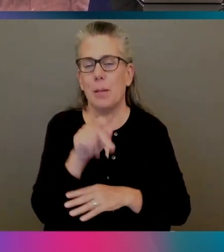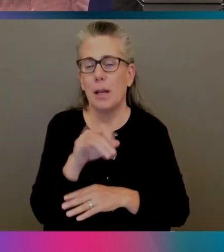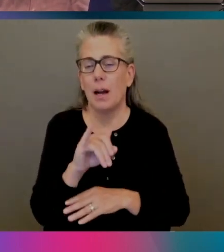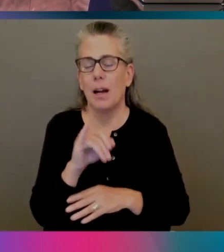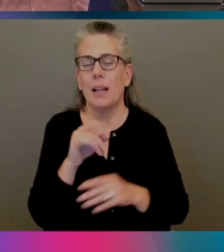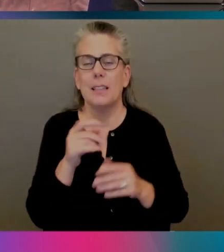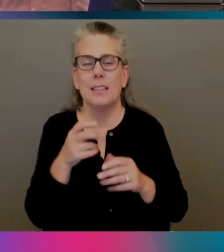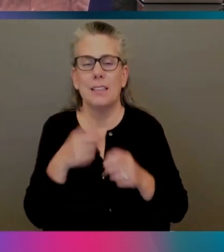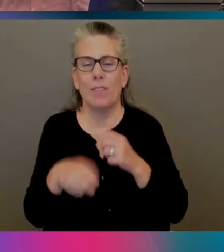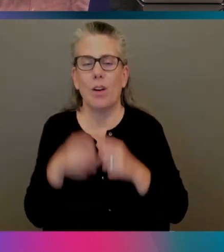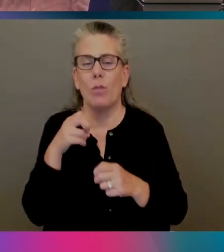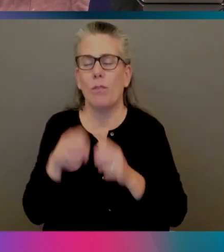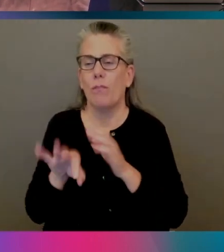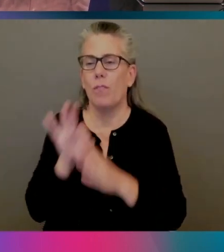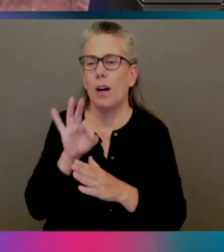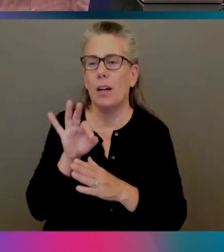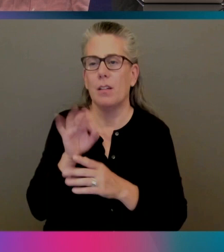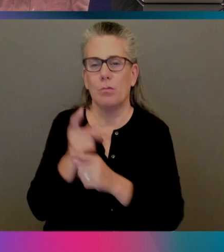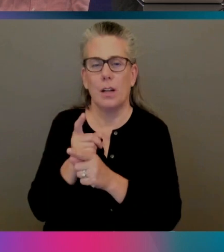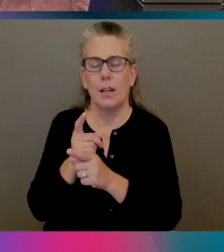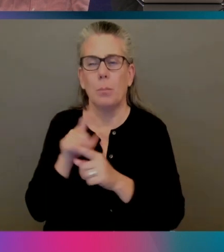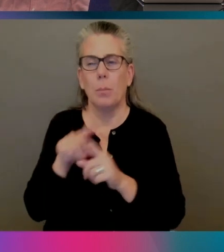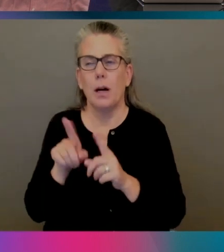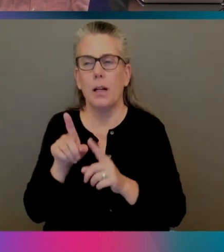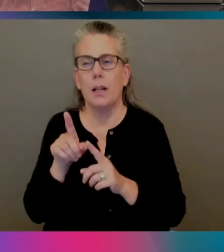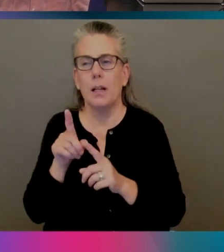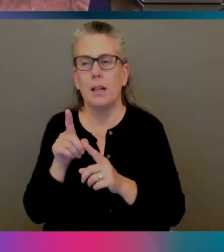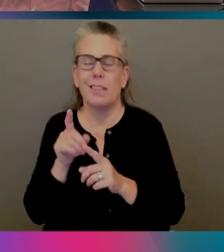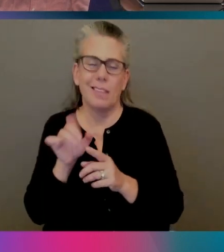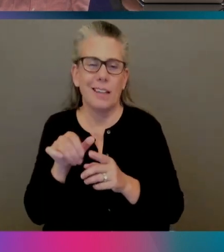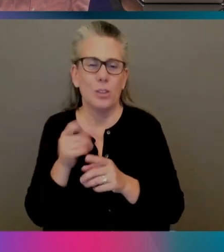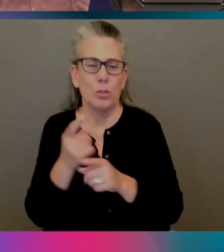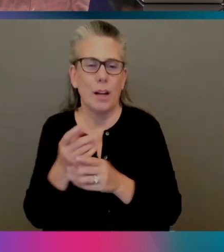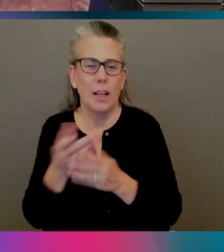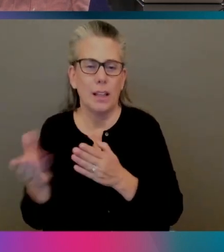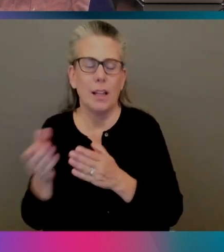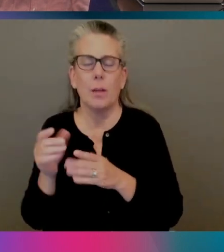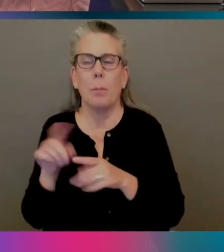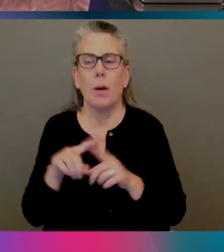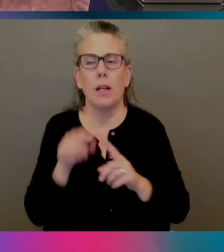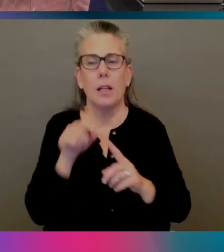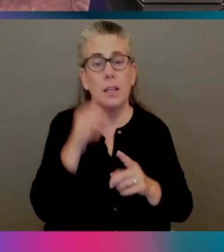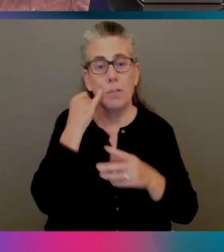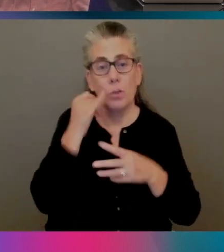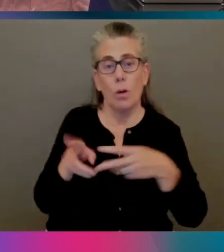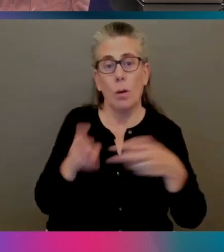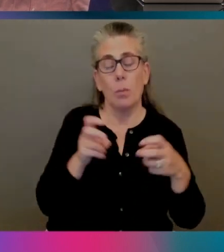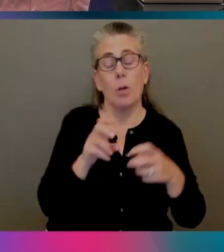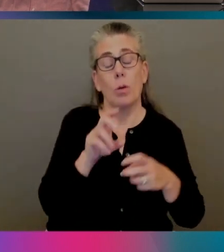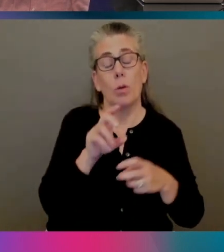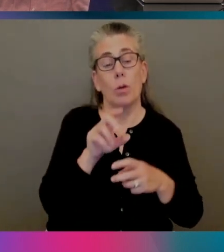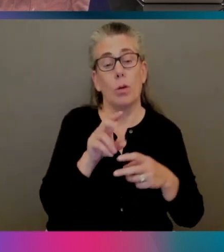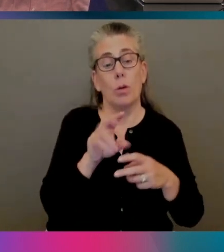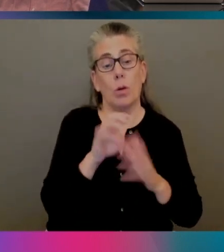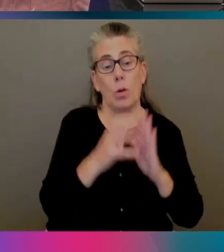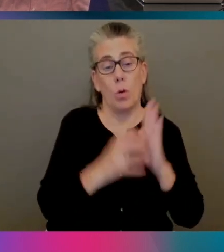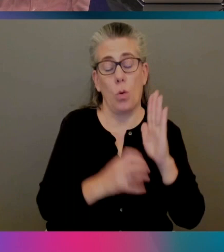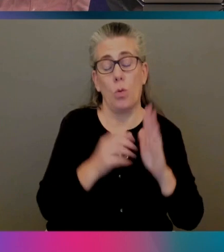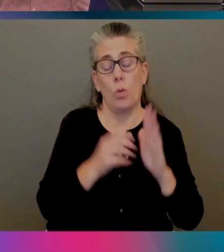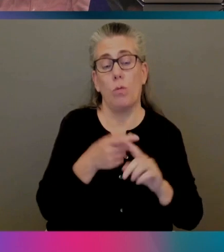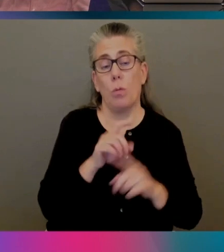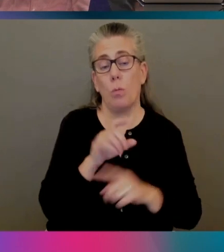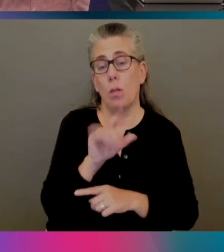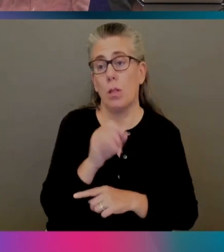uploaded. That's the right thing you would do. But if you had your own code that you had your own logic, it would actually, give you the first few